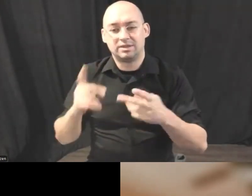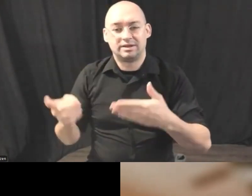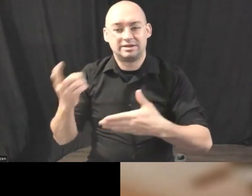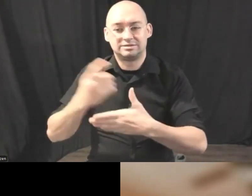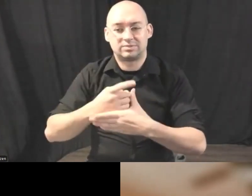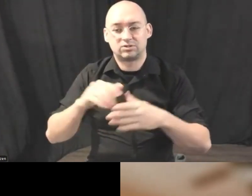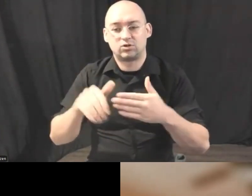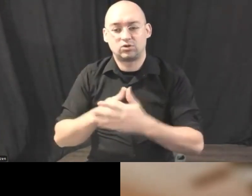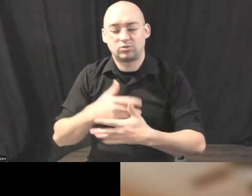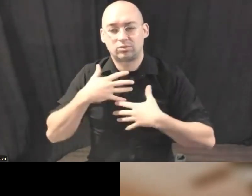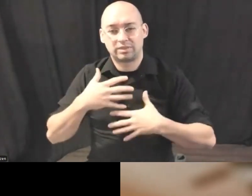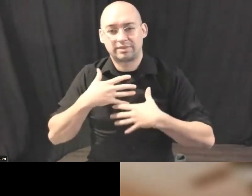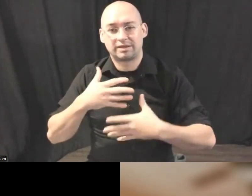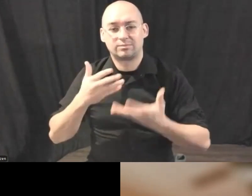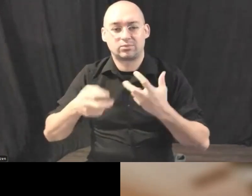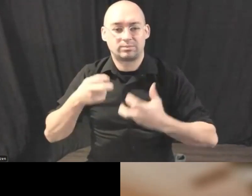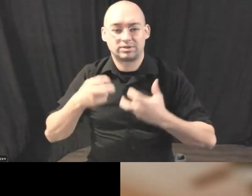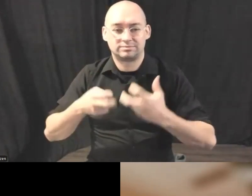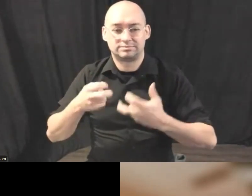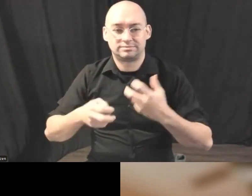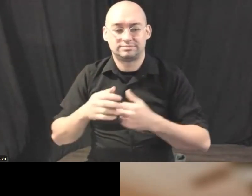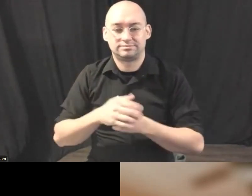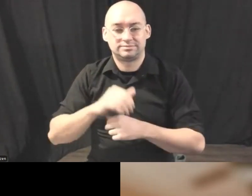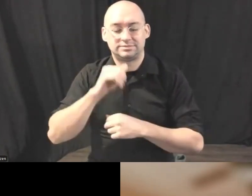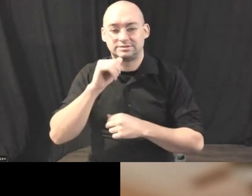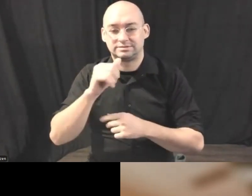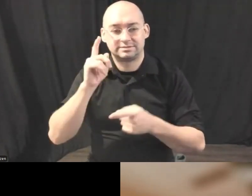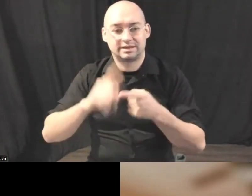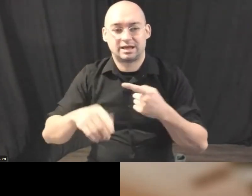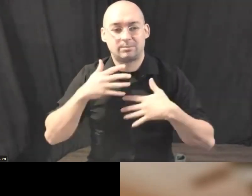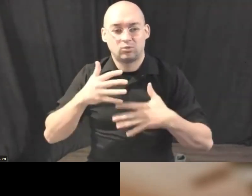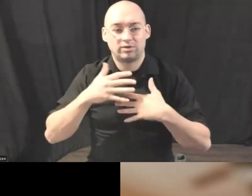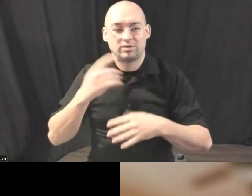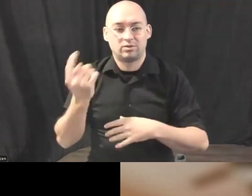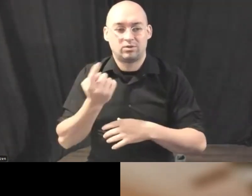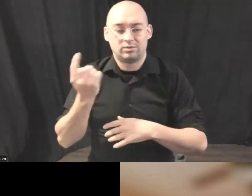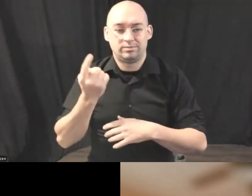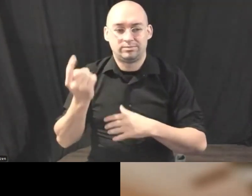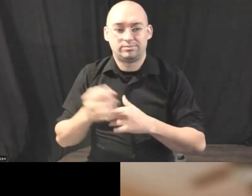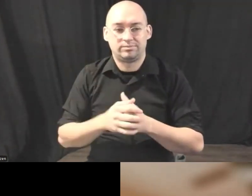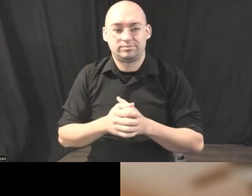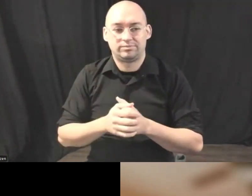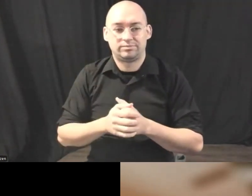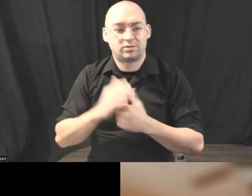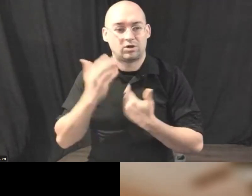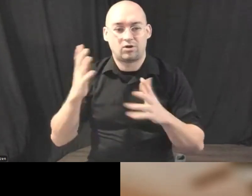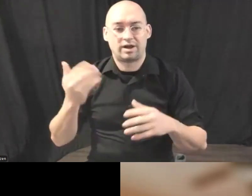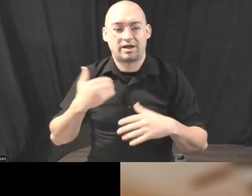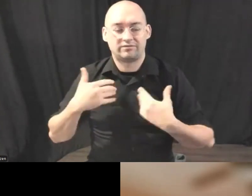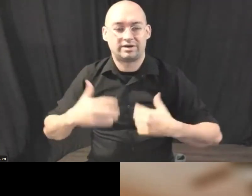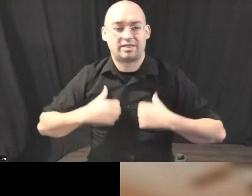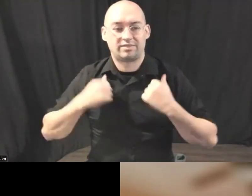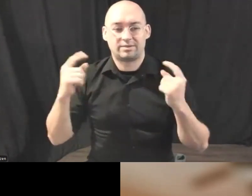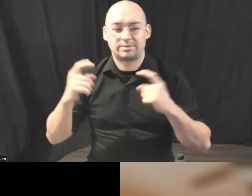respiratory conditions that no longer can breathe on their own, who already had health complications. So